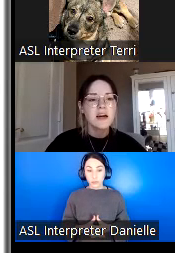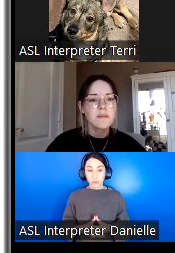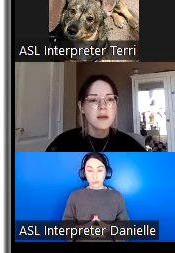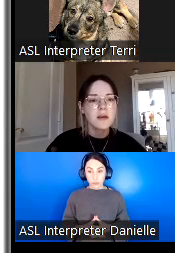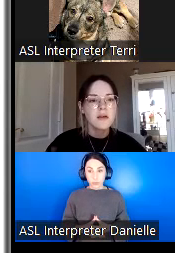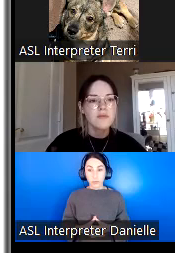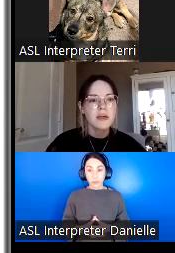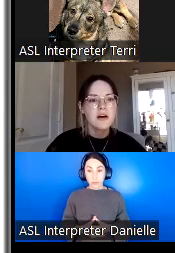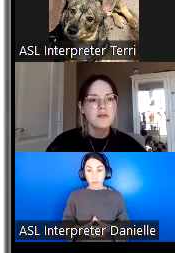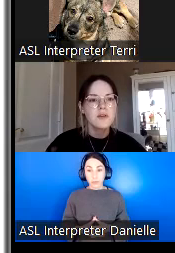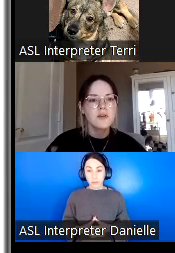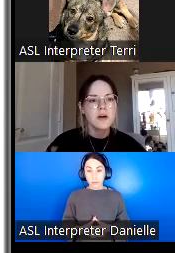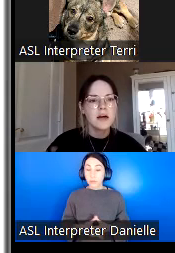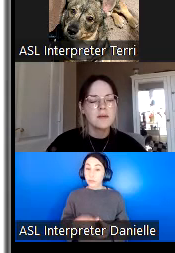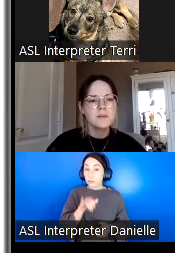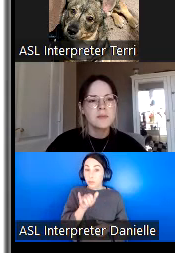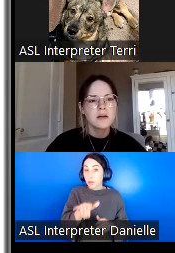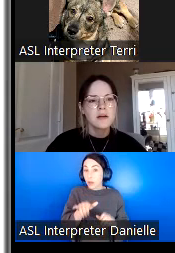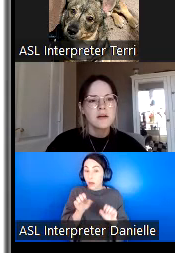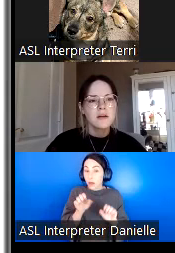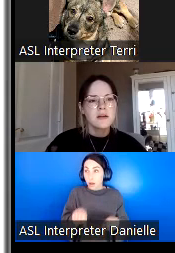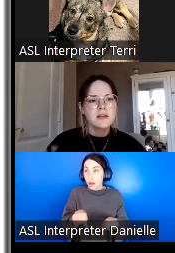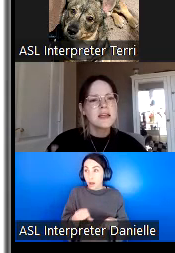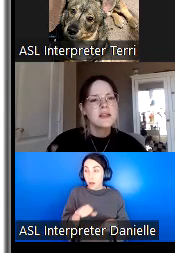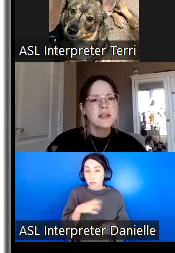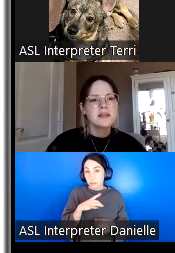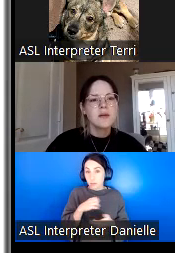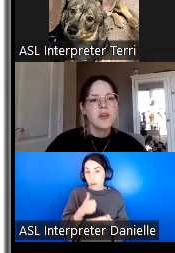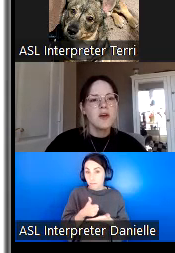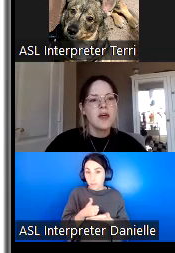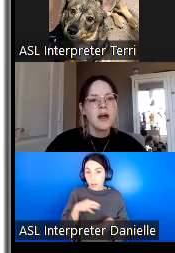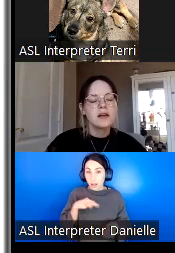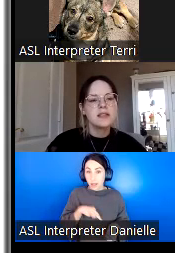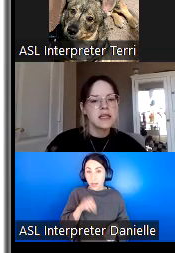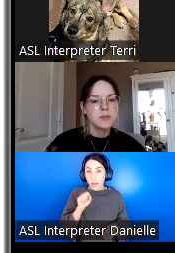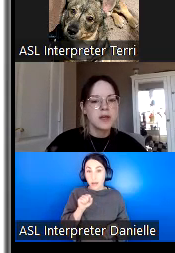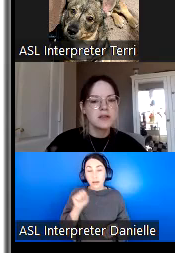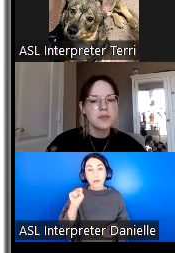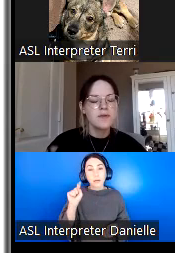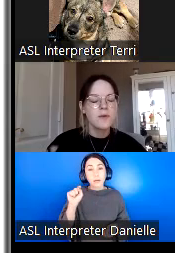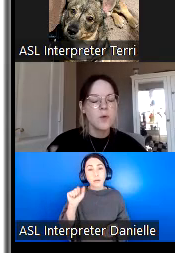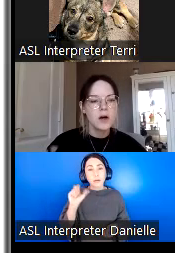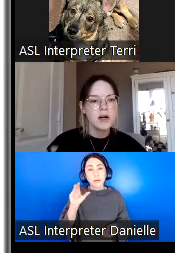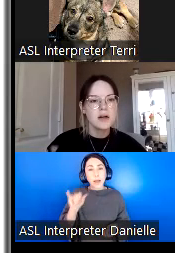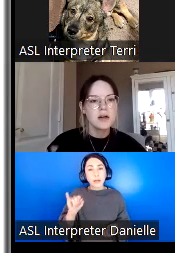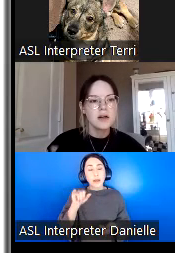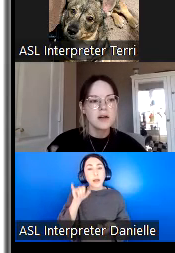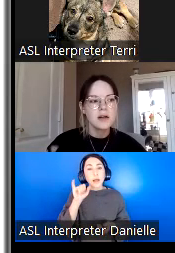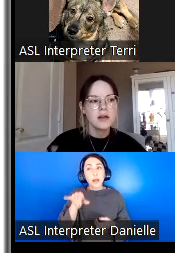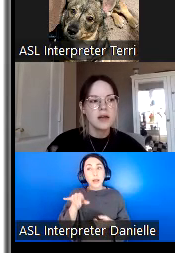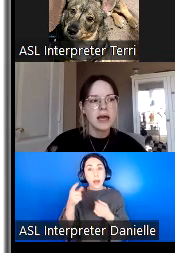And I think that can be really helpful. Stacy, is that something that takes place